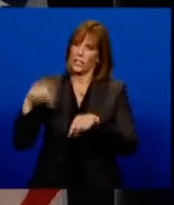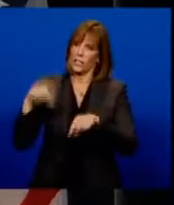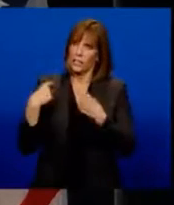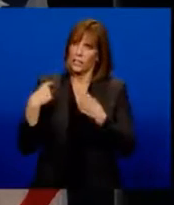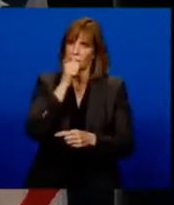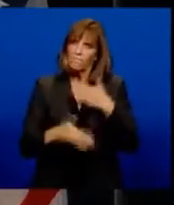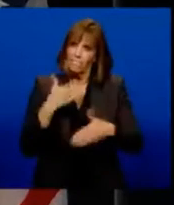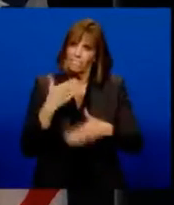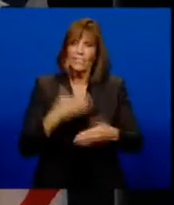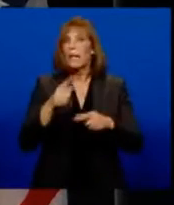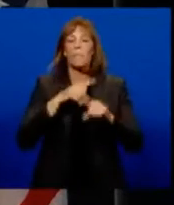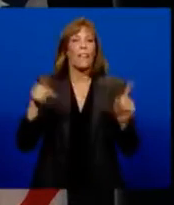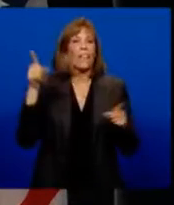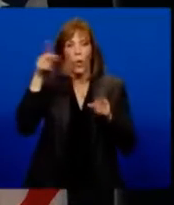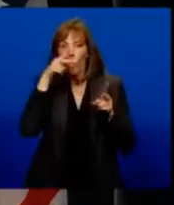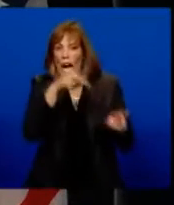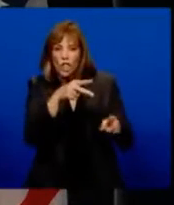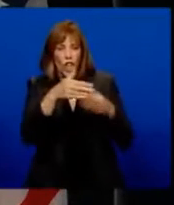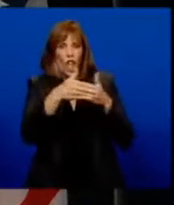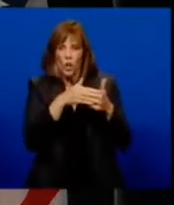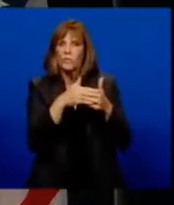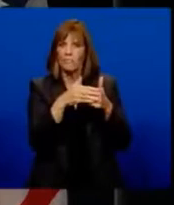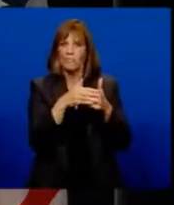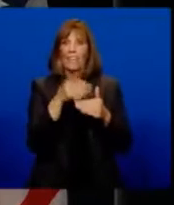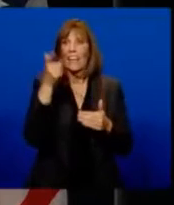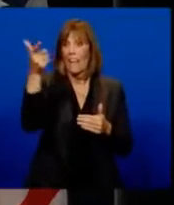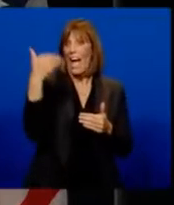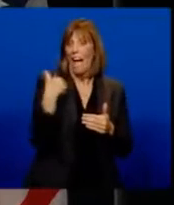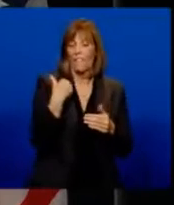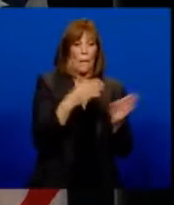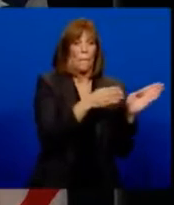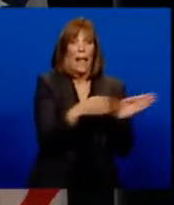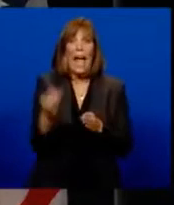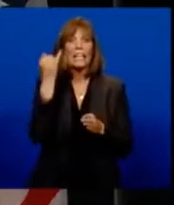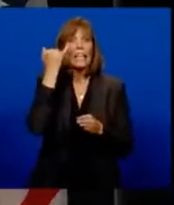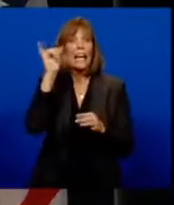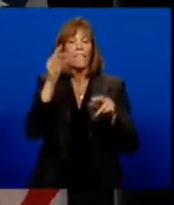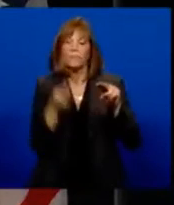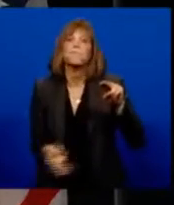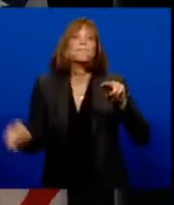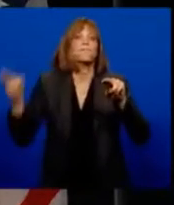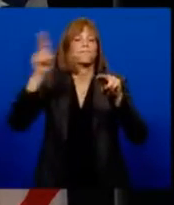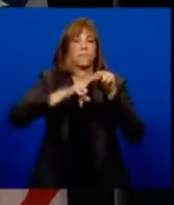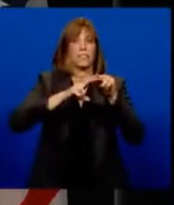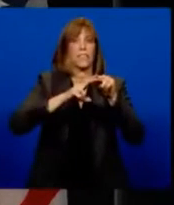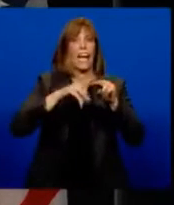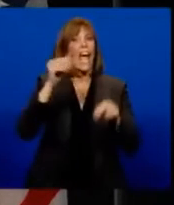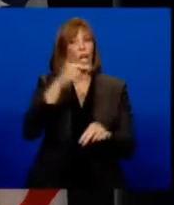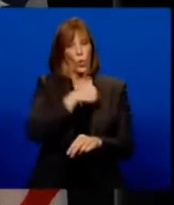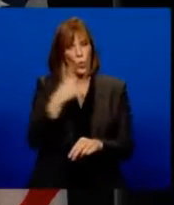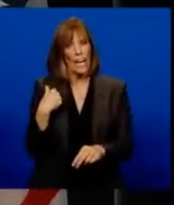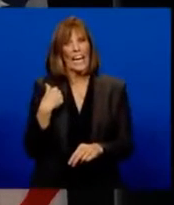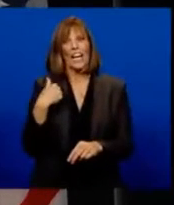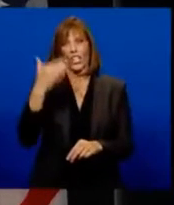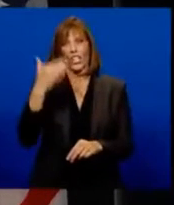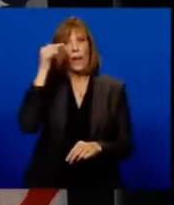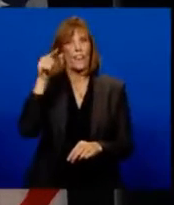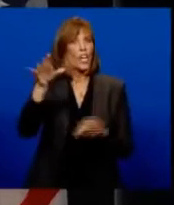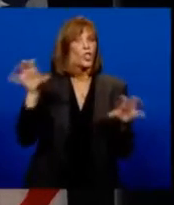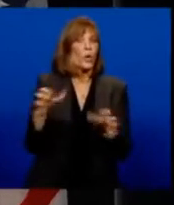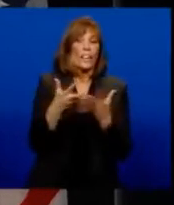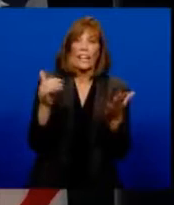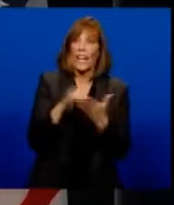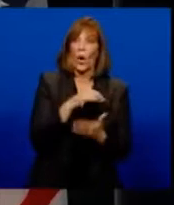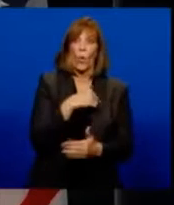and monitoring that. They have surge plans in place, and they're really doing the things that they need to do that we